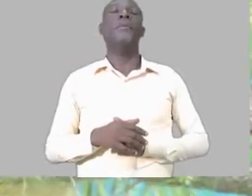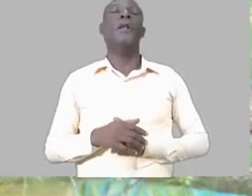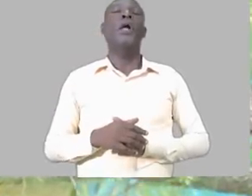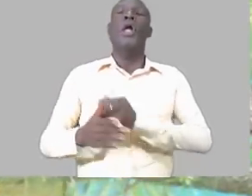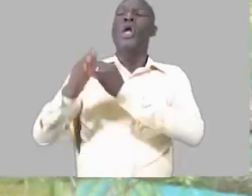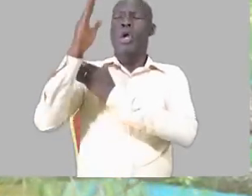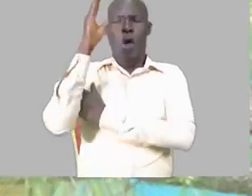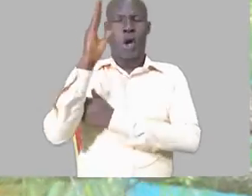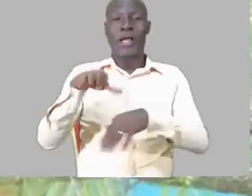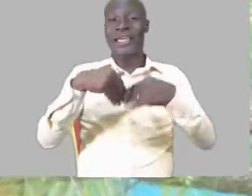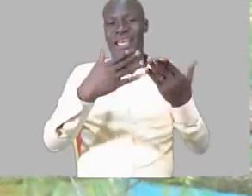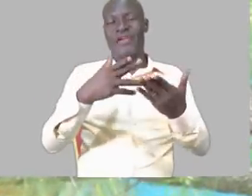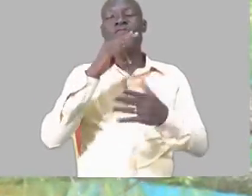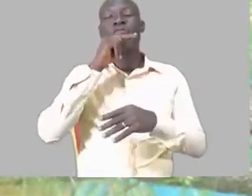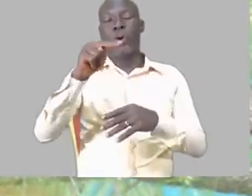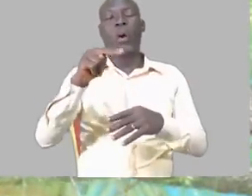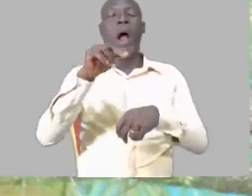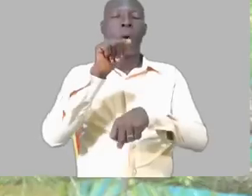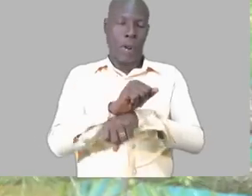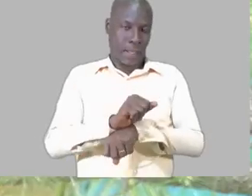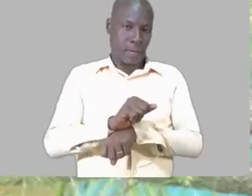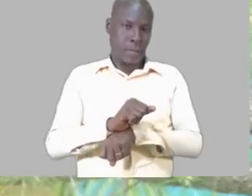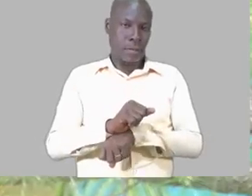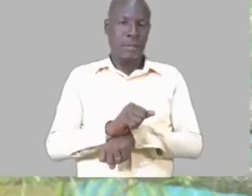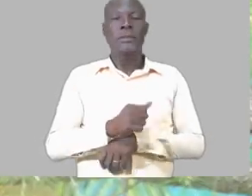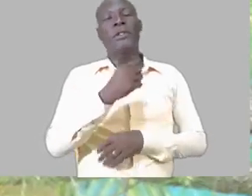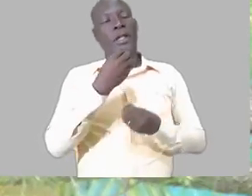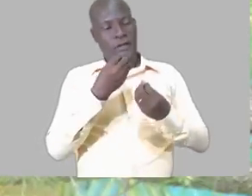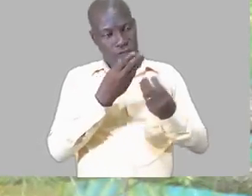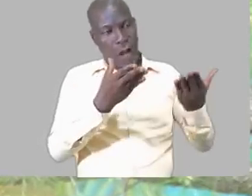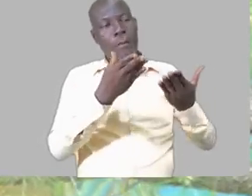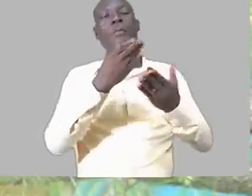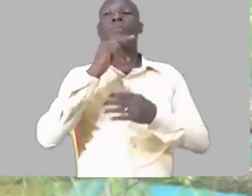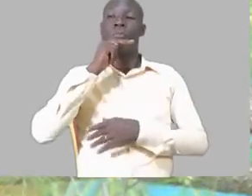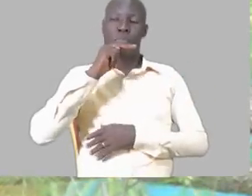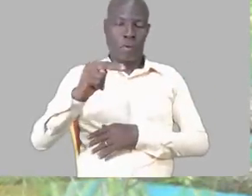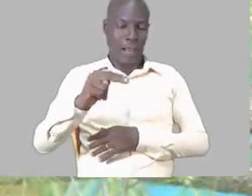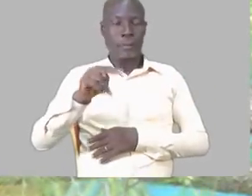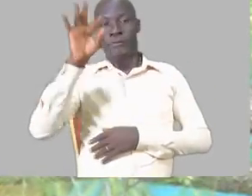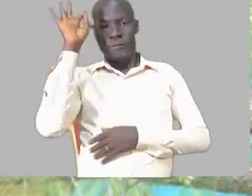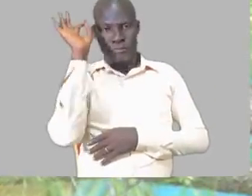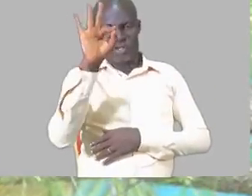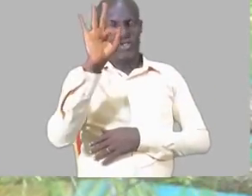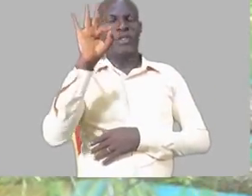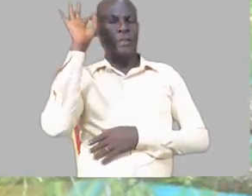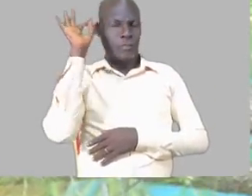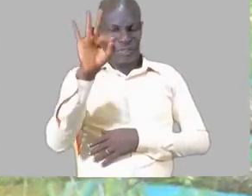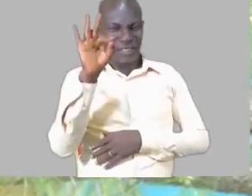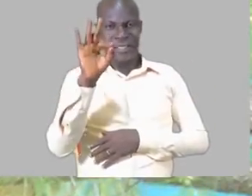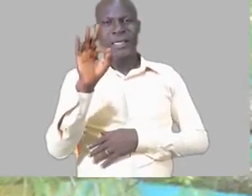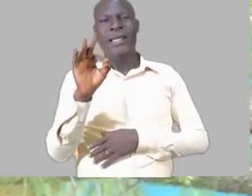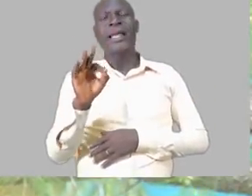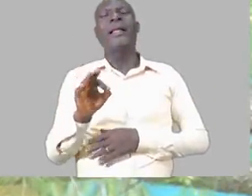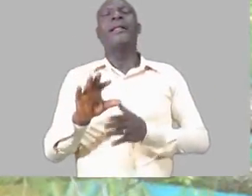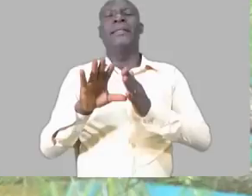na onyankopon de adwuma ehye Noah nsa aka kire Noah se omprichi na